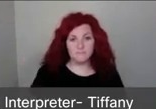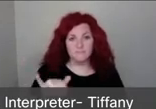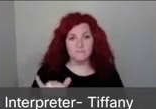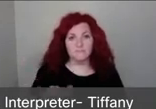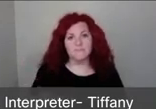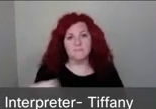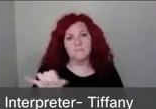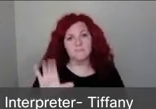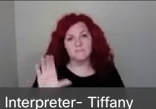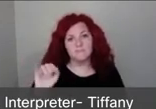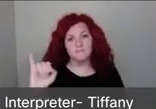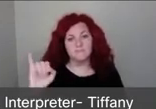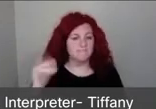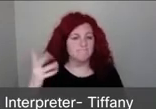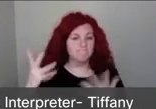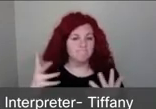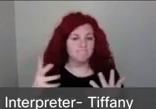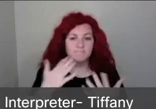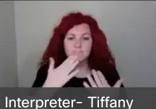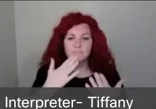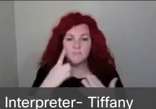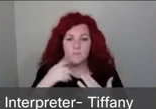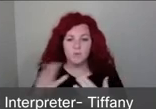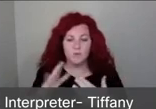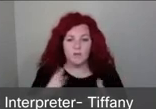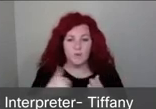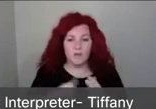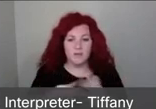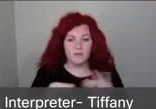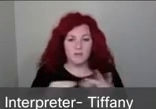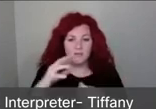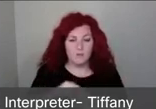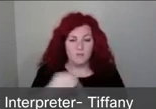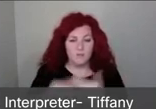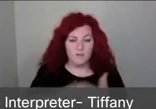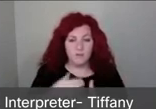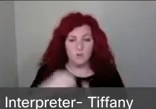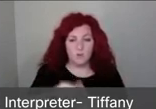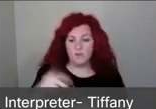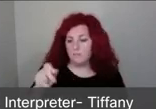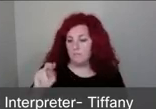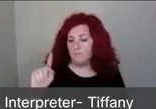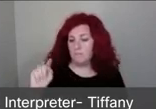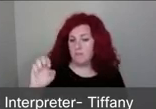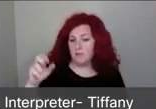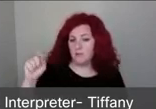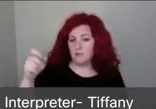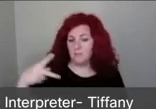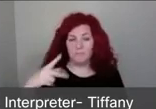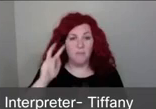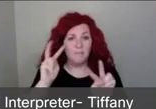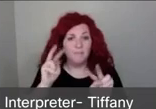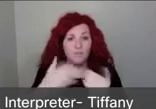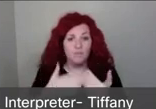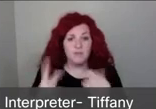So that is all that I have. Like I said, thank you so much for letting us be a part of this process and including Pinetop. And I really look forward to the rest of the